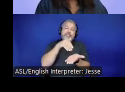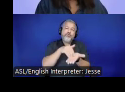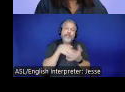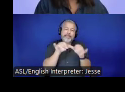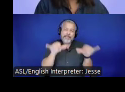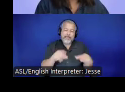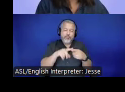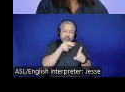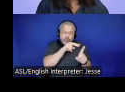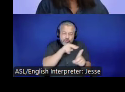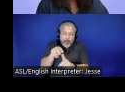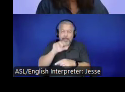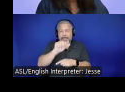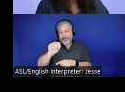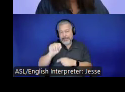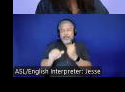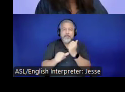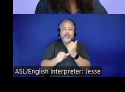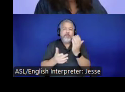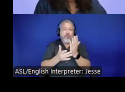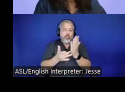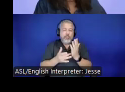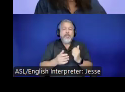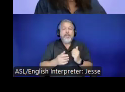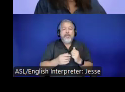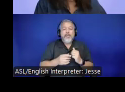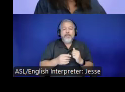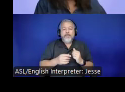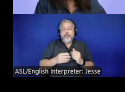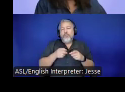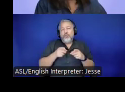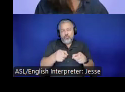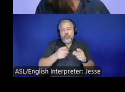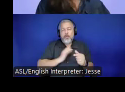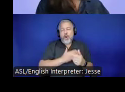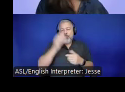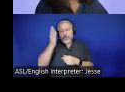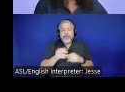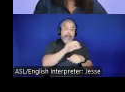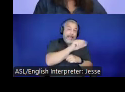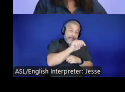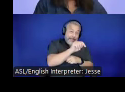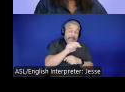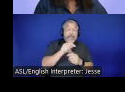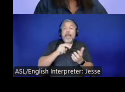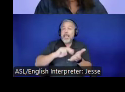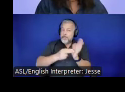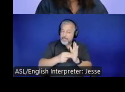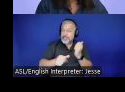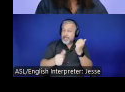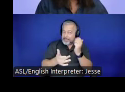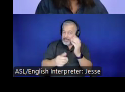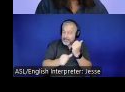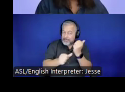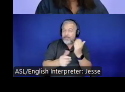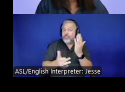assistive technology. You'll hear me use that interchangeably throughout the presentation today. But when I say AT, I mean assistive technology. It's just